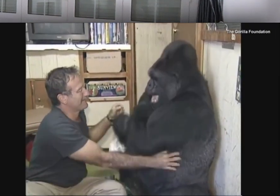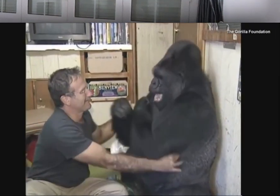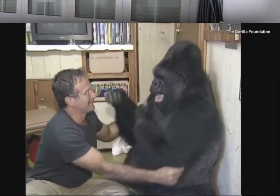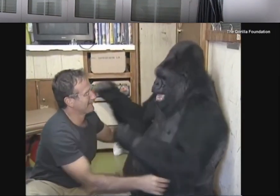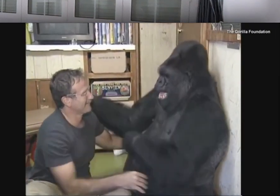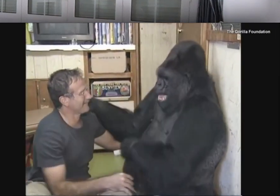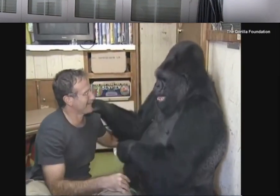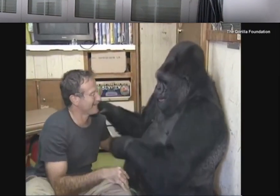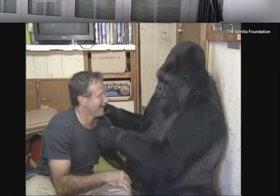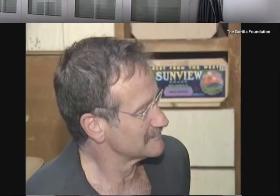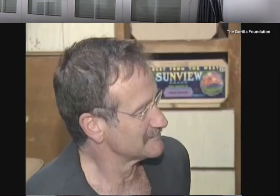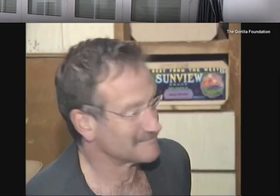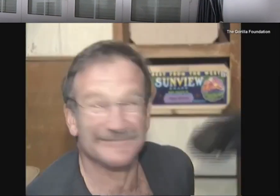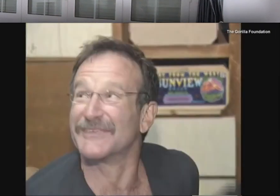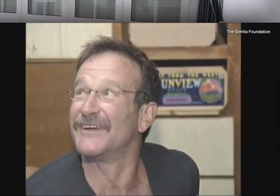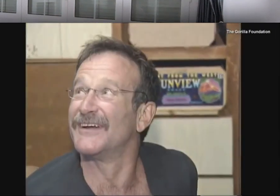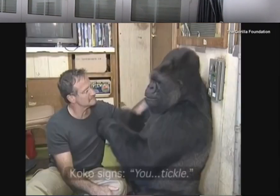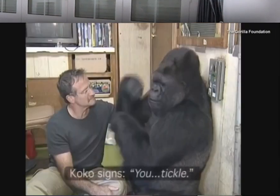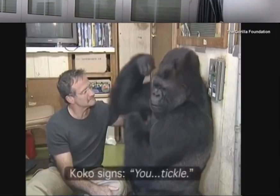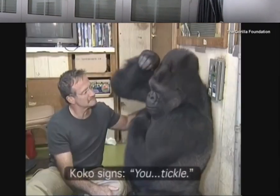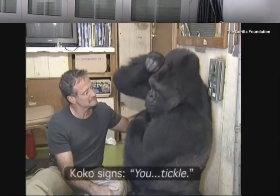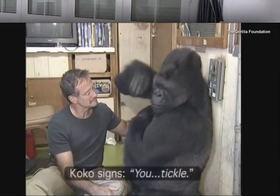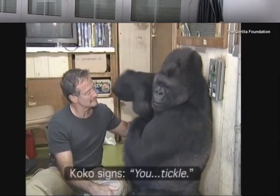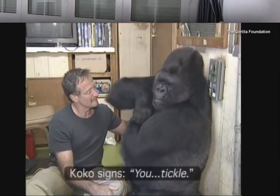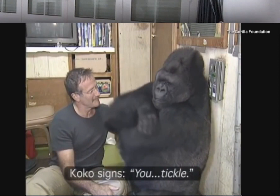called meeting her a mind-altering experience.